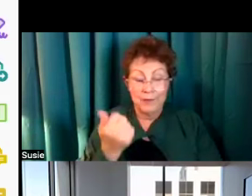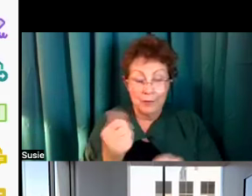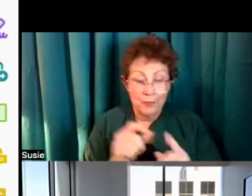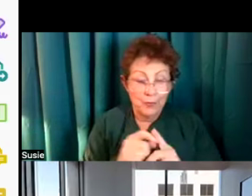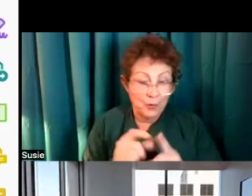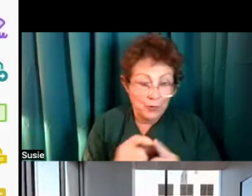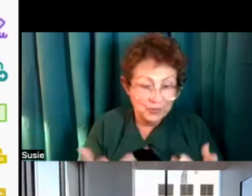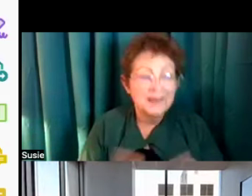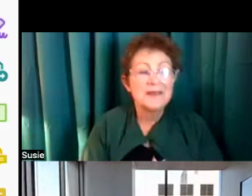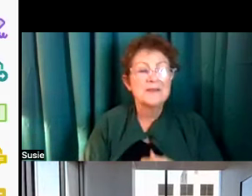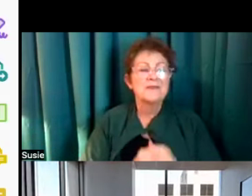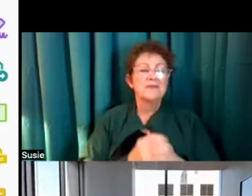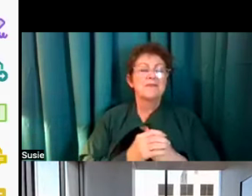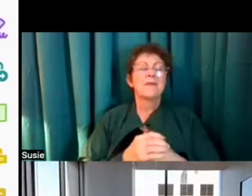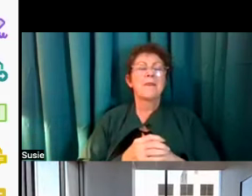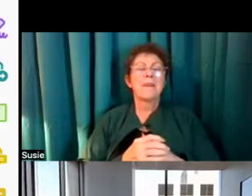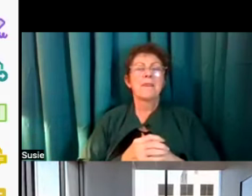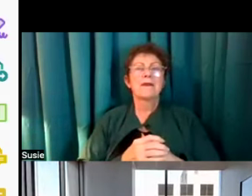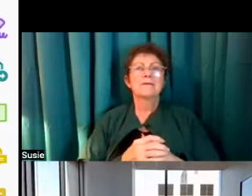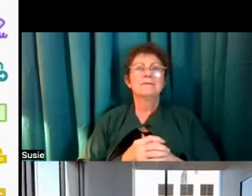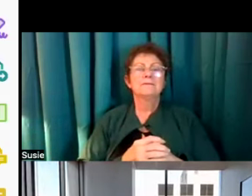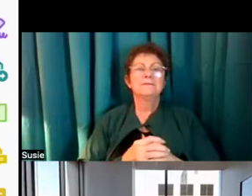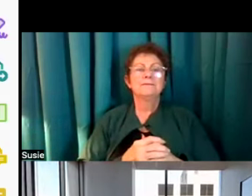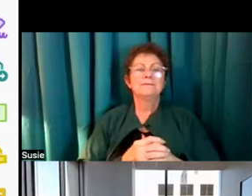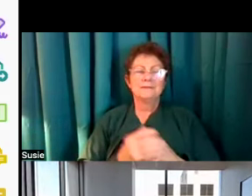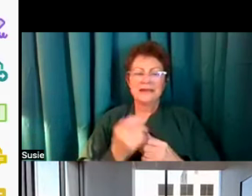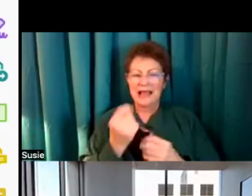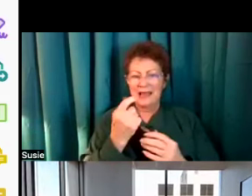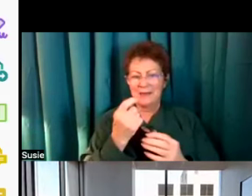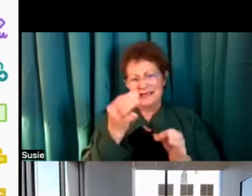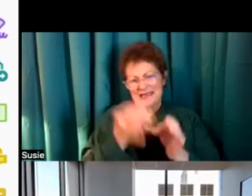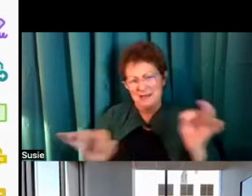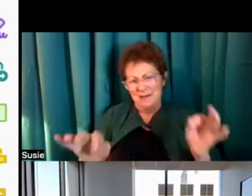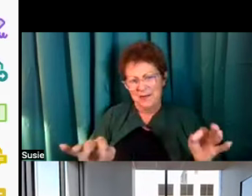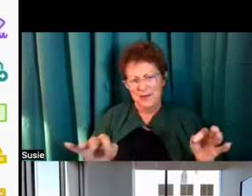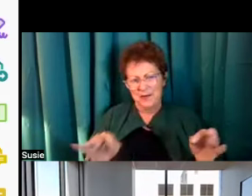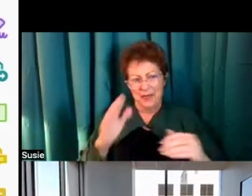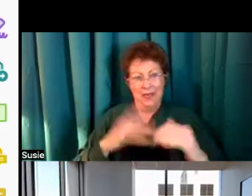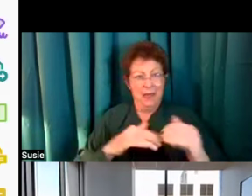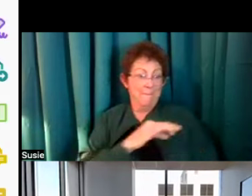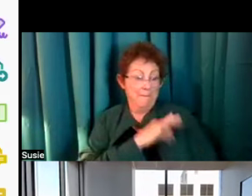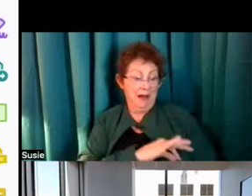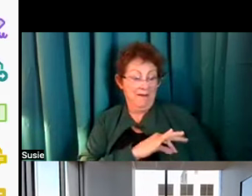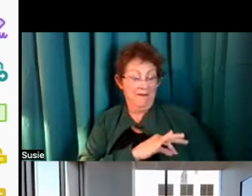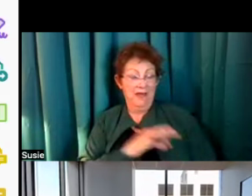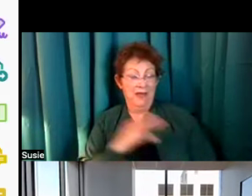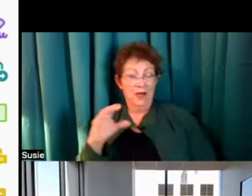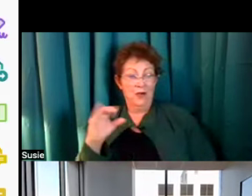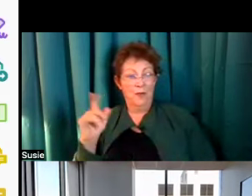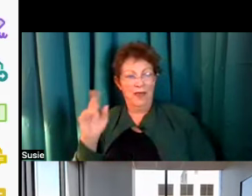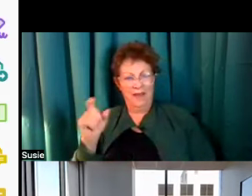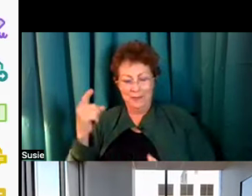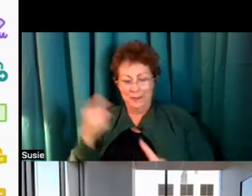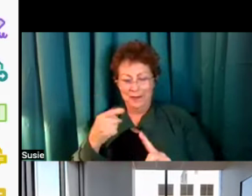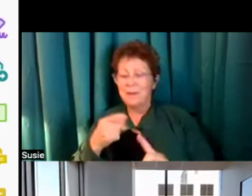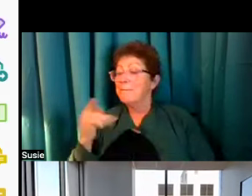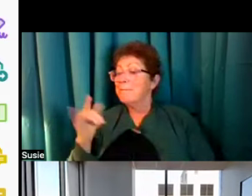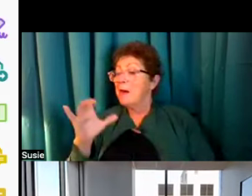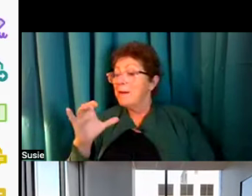form. It's a little bit simpler, I would say, than the benefit corporation. You have to specify a public benefit